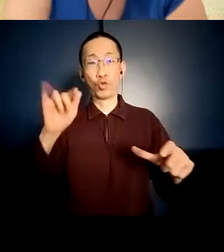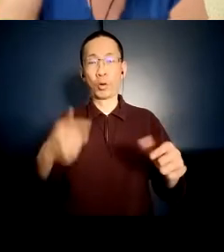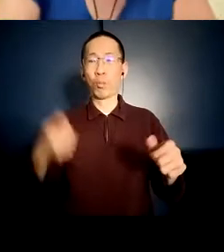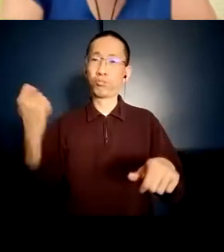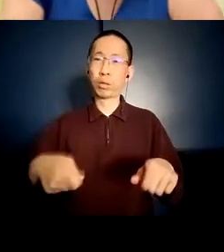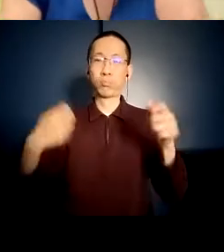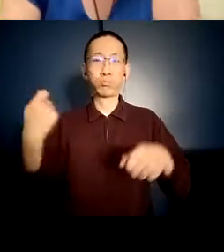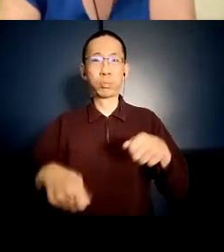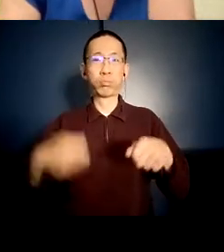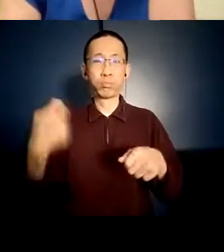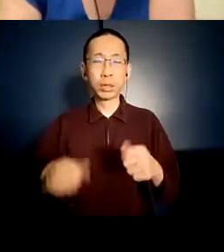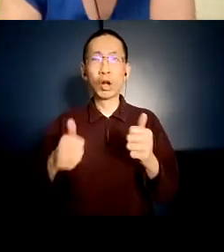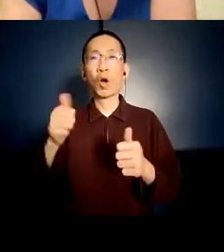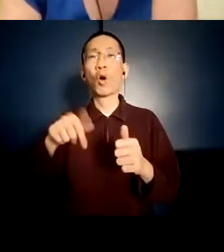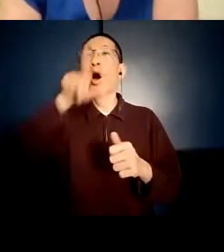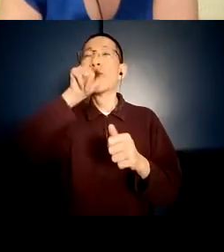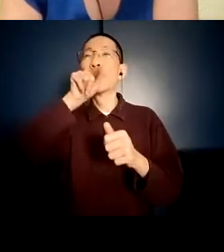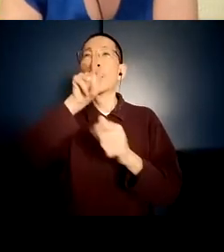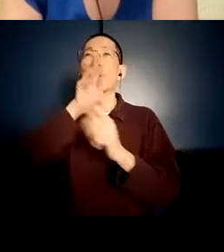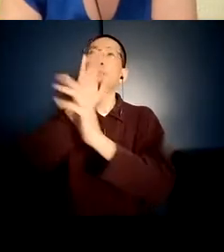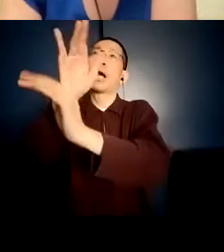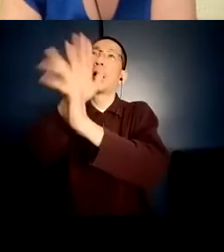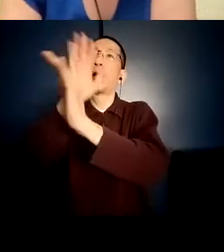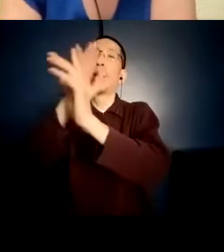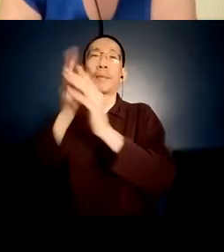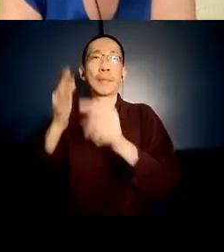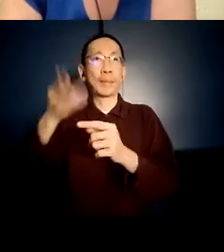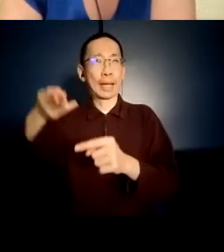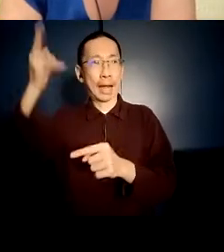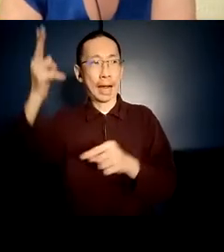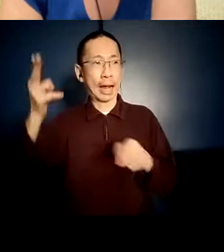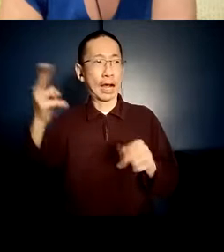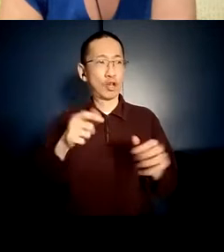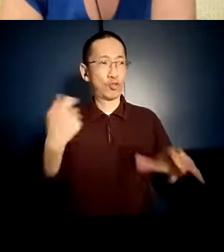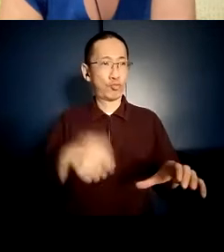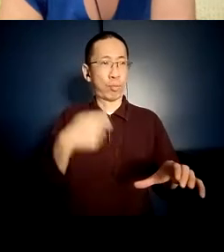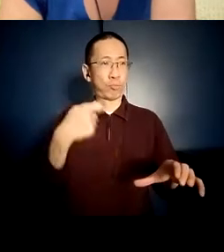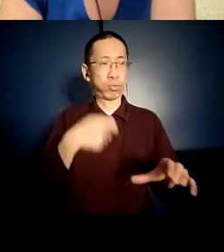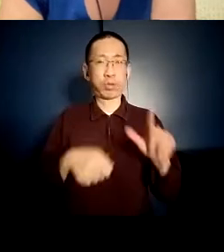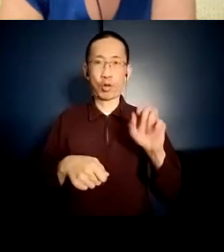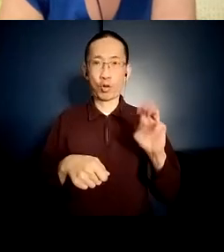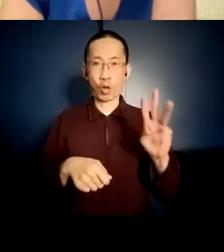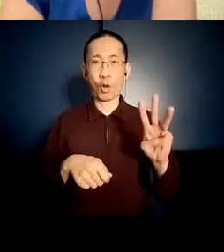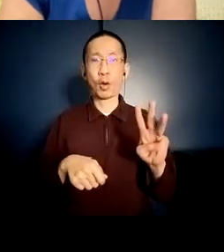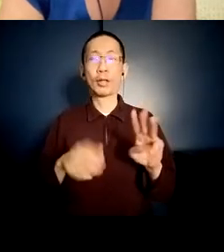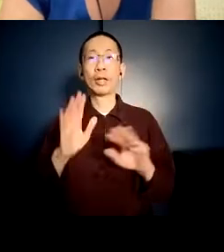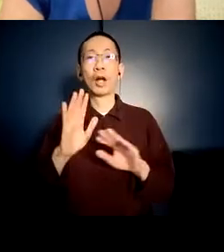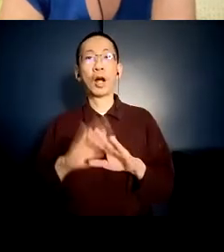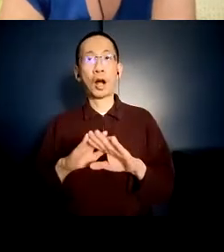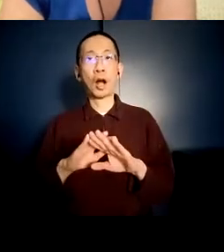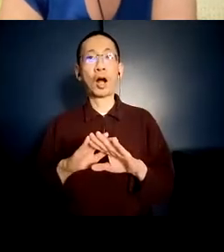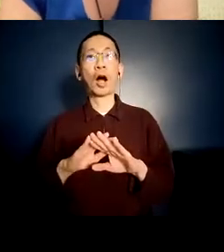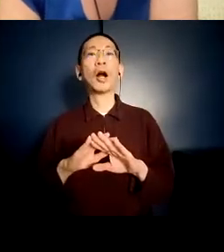bird singing might be a high pitch sound. So the low pitch sounds are over here on the left, and then the high pitch sounds are over here on the